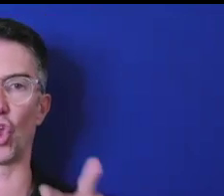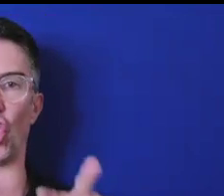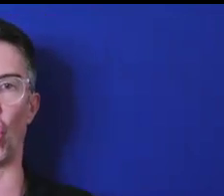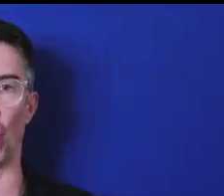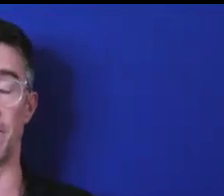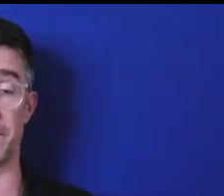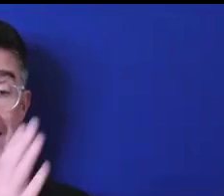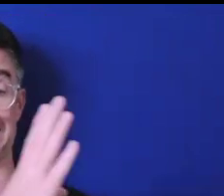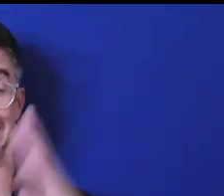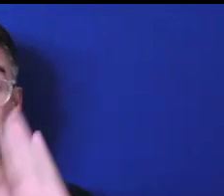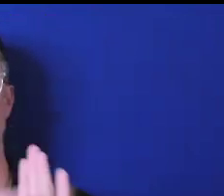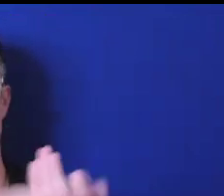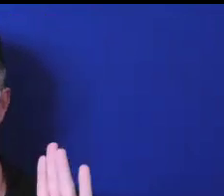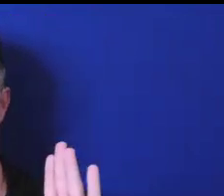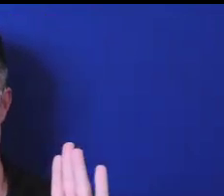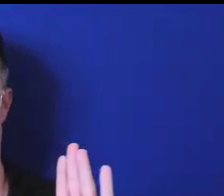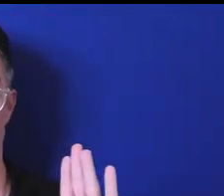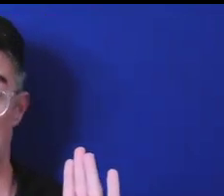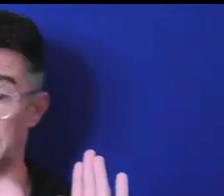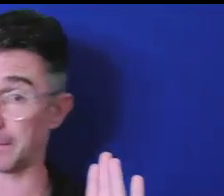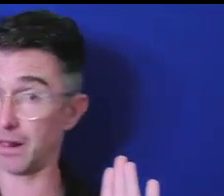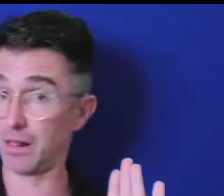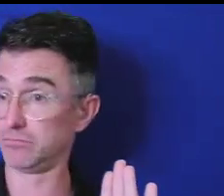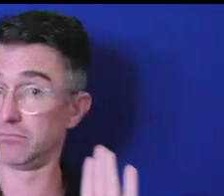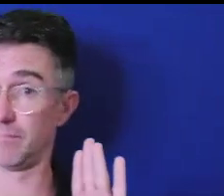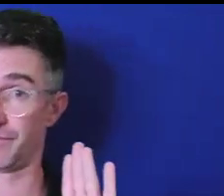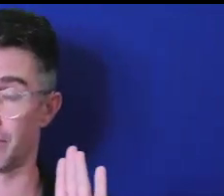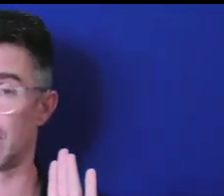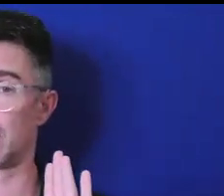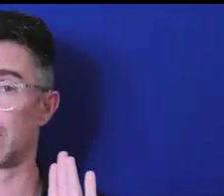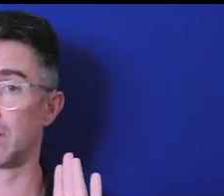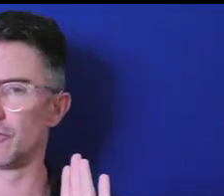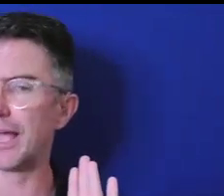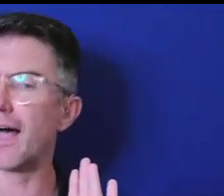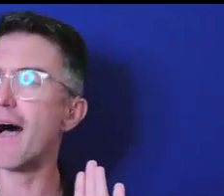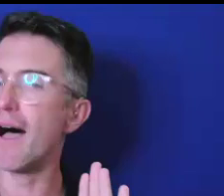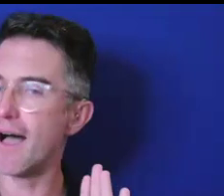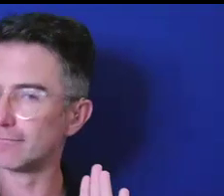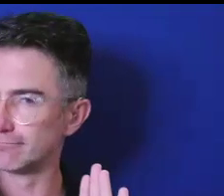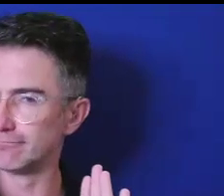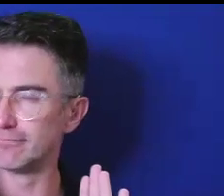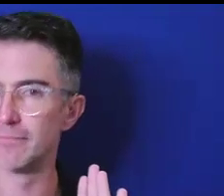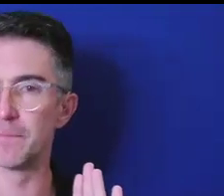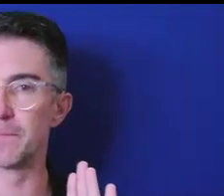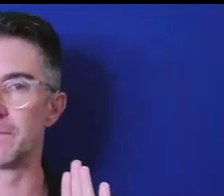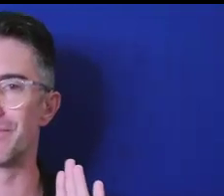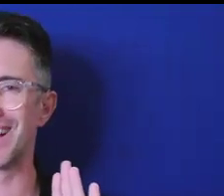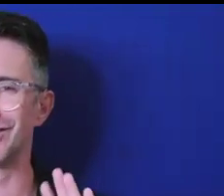with disability, but there is no system in terms of identification of the target group.